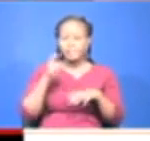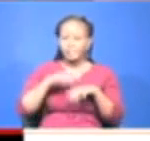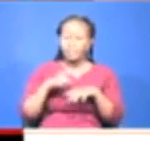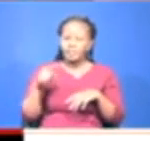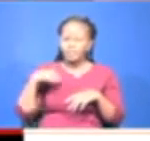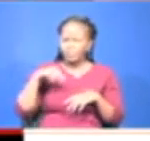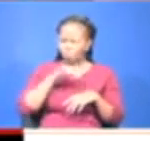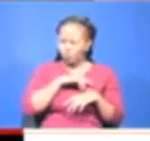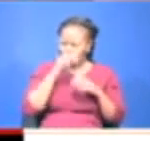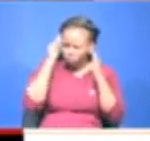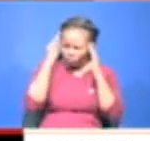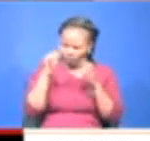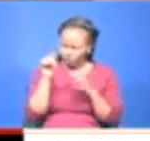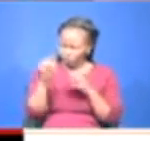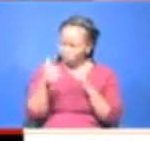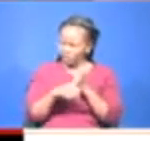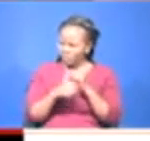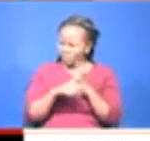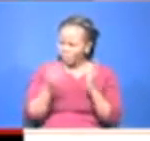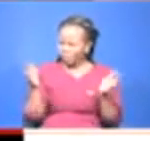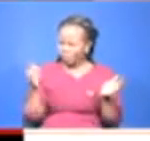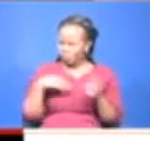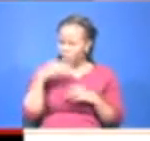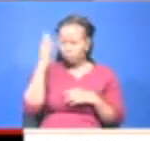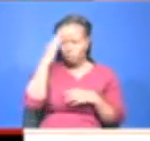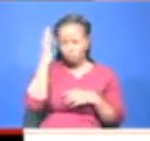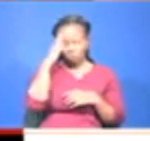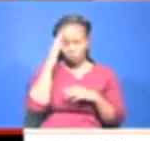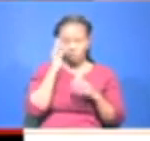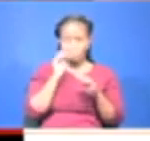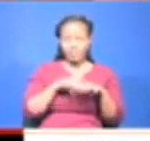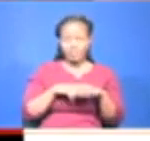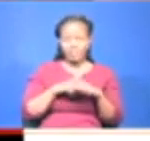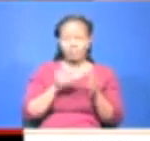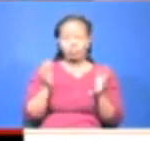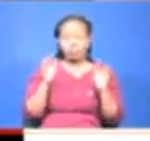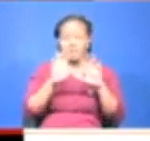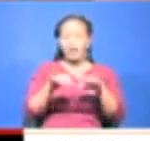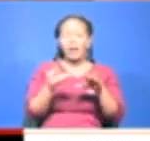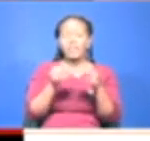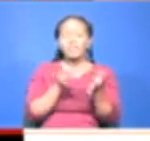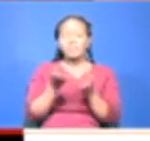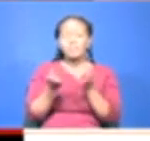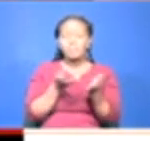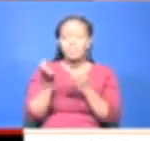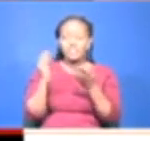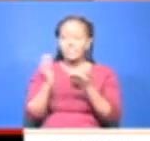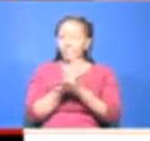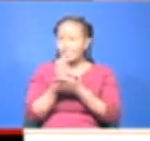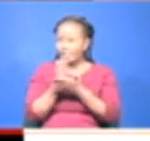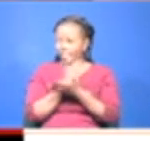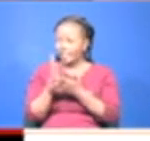we realized that if you look at the business sector, agribusiness sector, there's about sort of